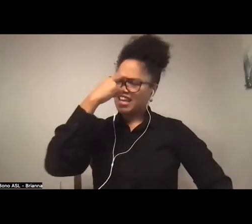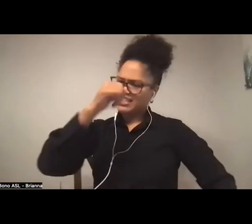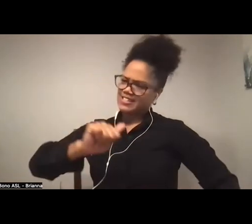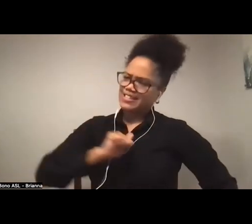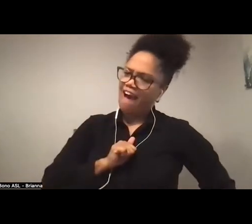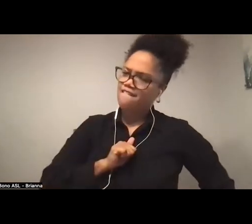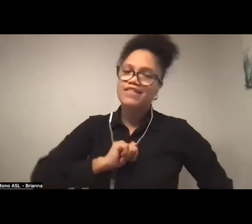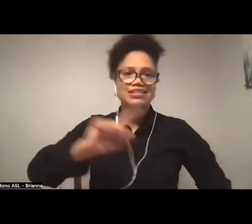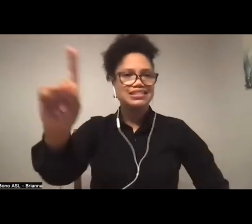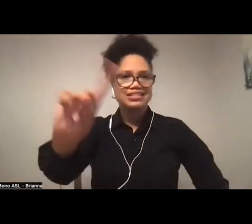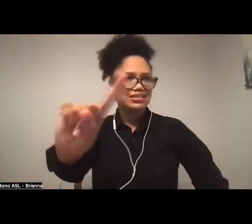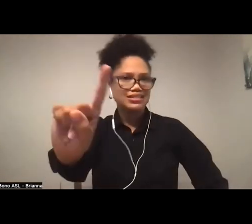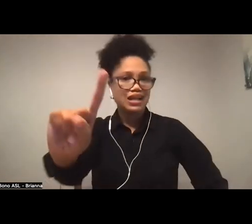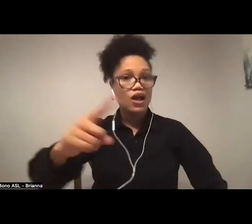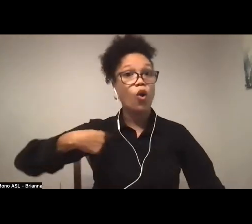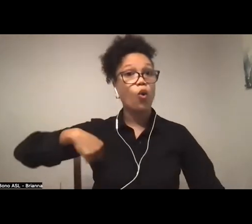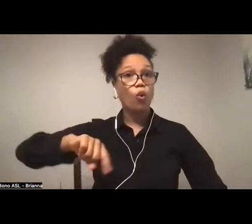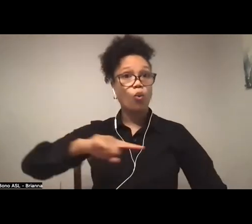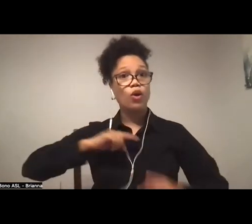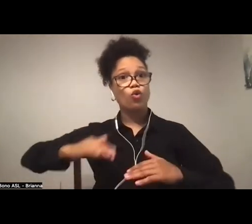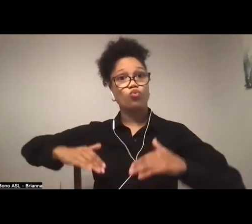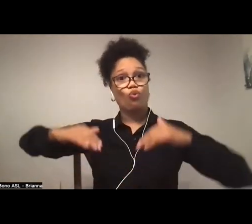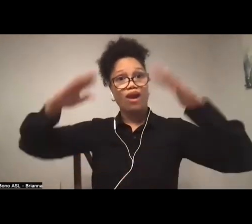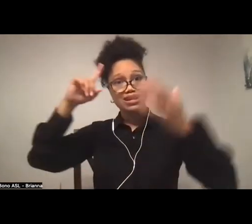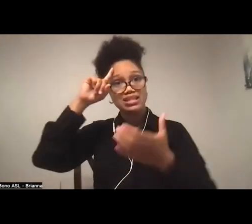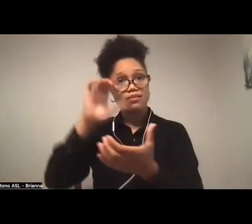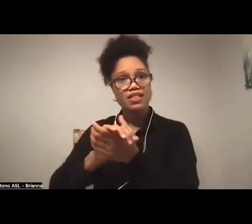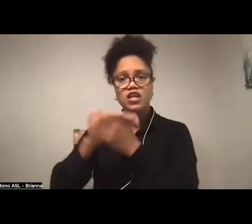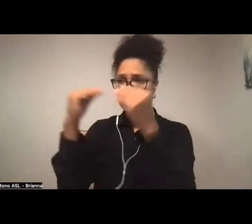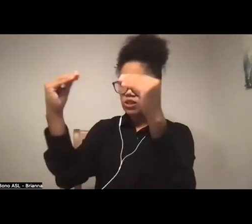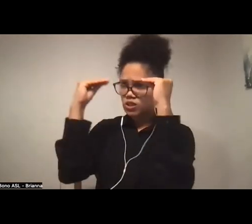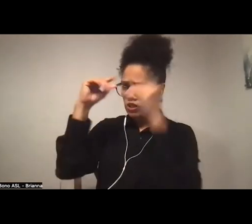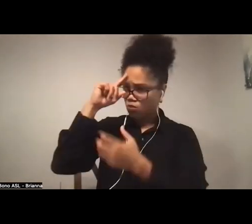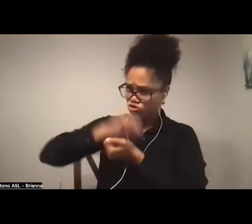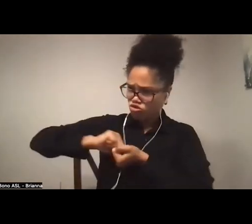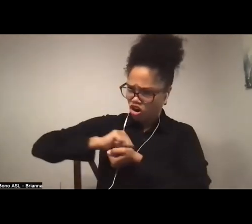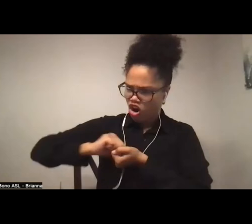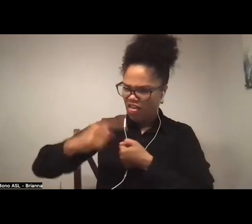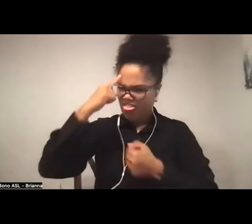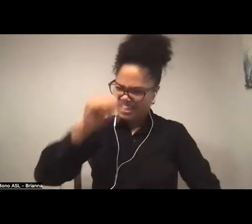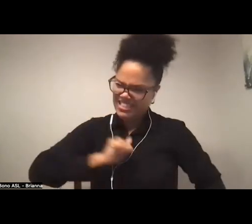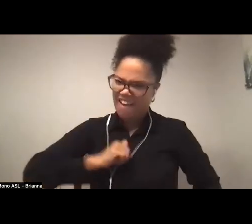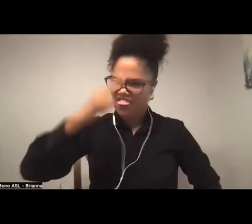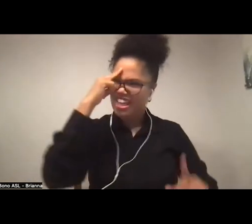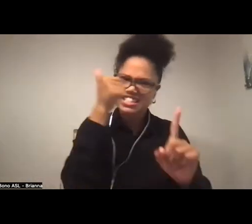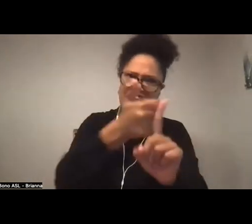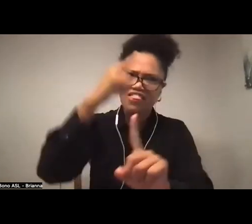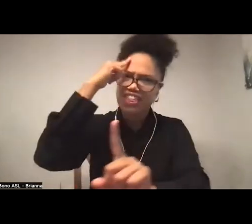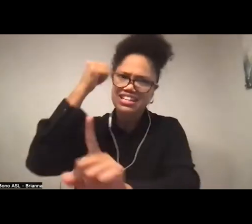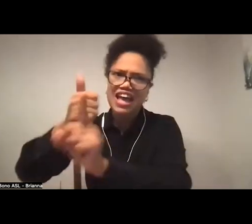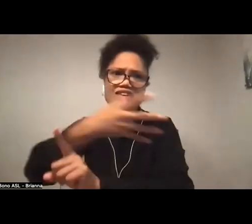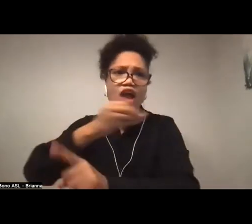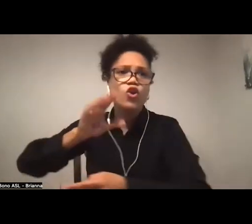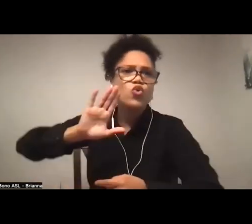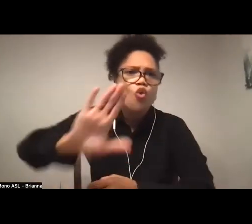we're socialized to believe that you should only look out for yourself and the nuclear